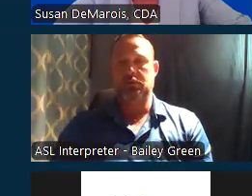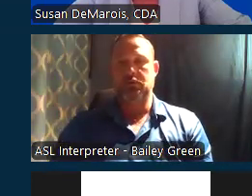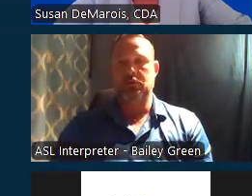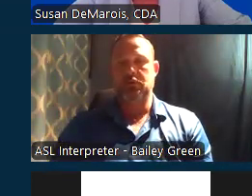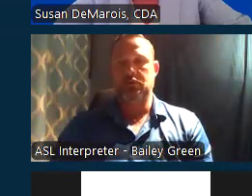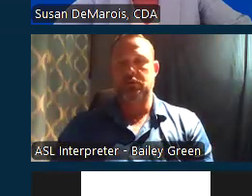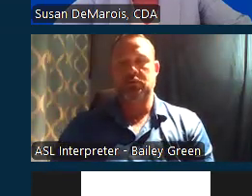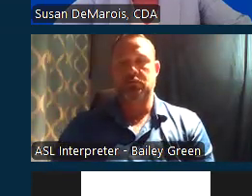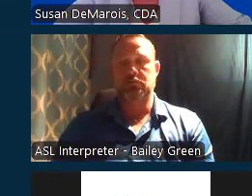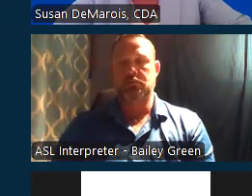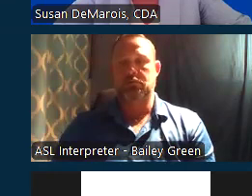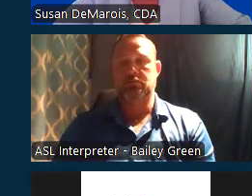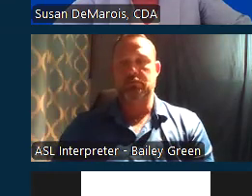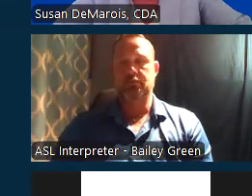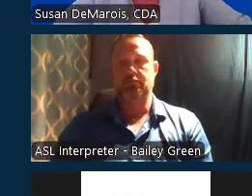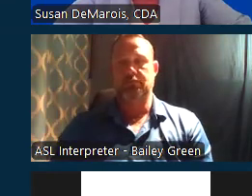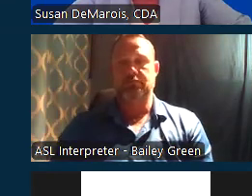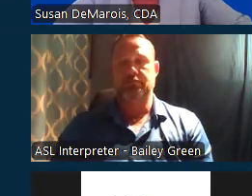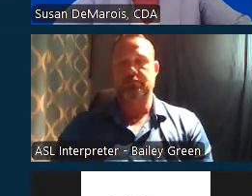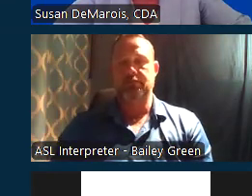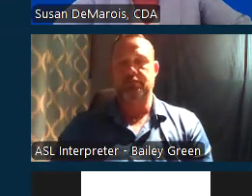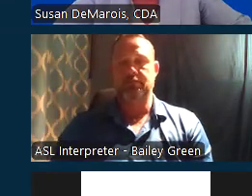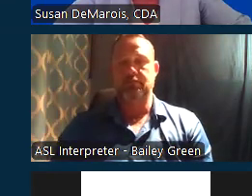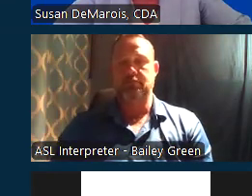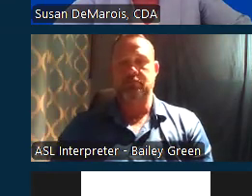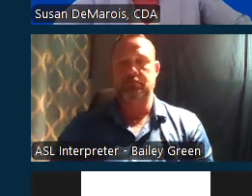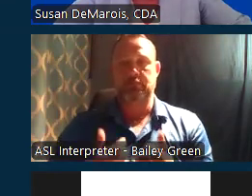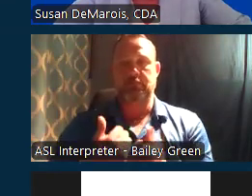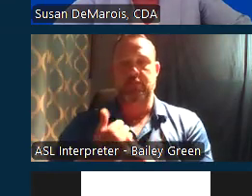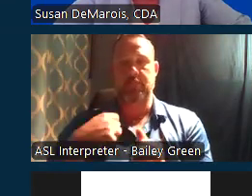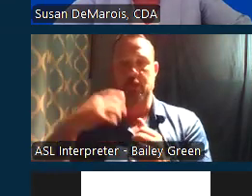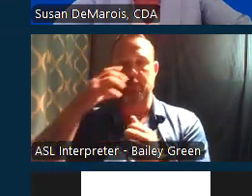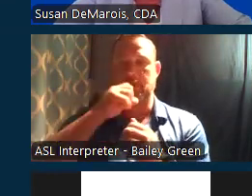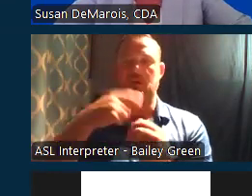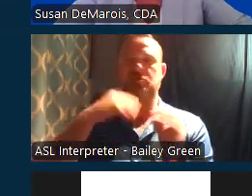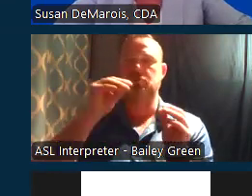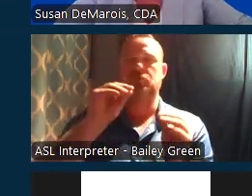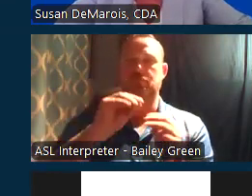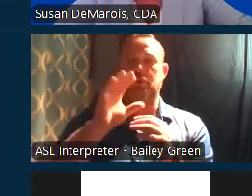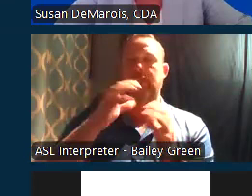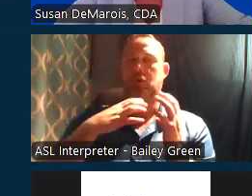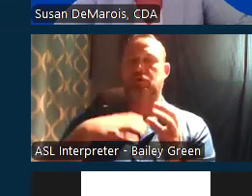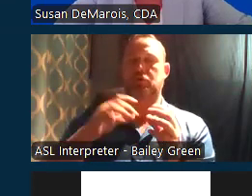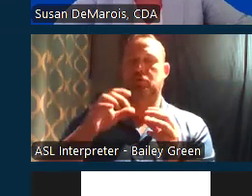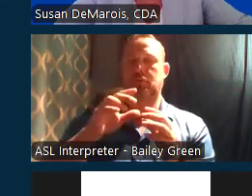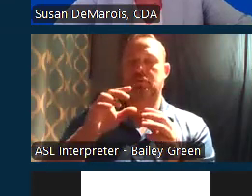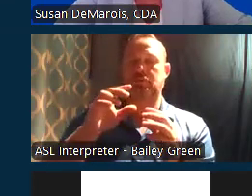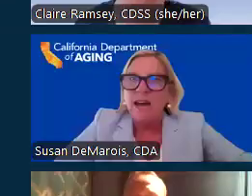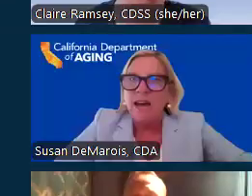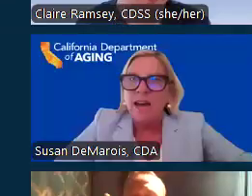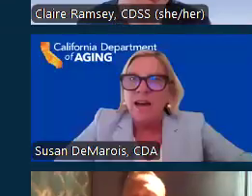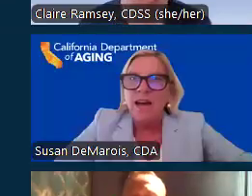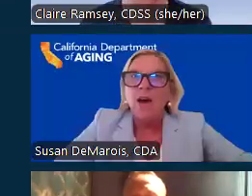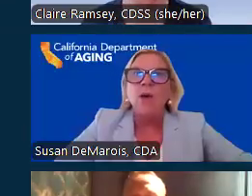did I miss? Was there anything that I left off? Just putting in the IHSS consumer survey results so everyone had them since they're